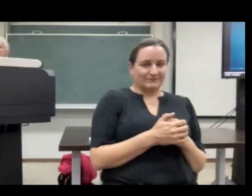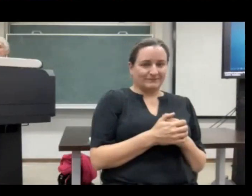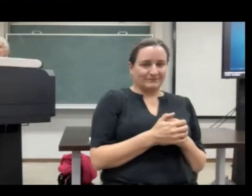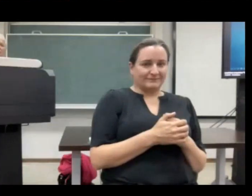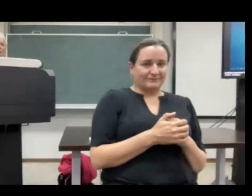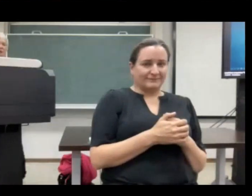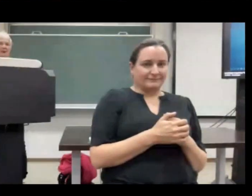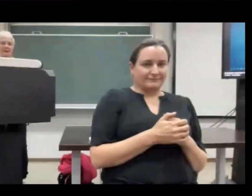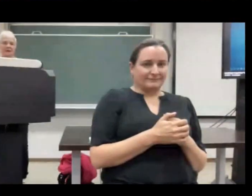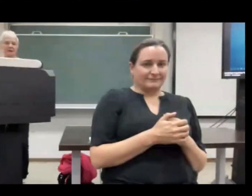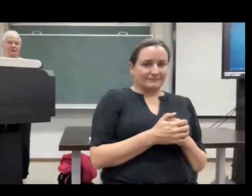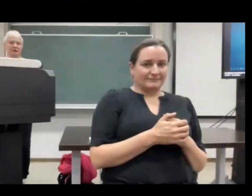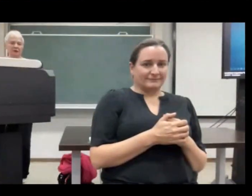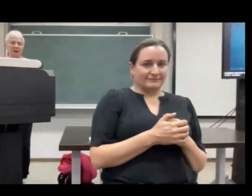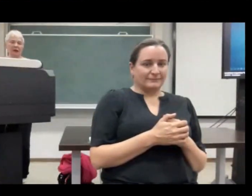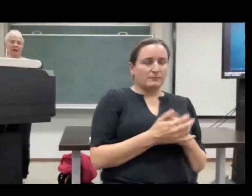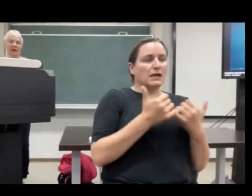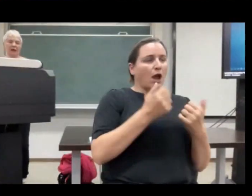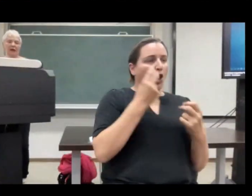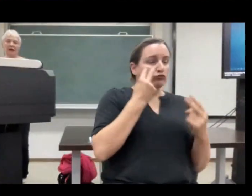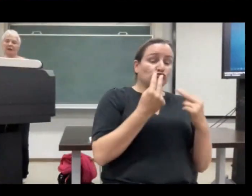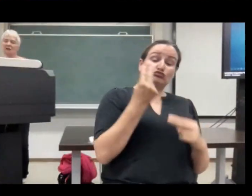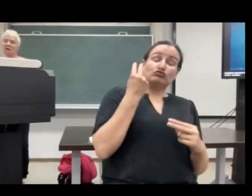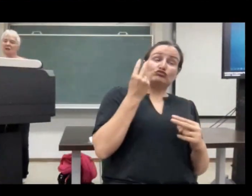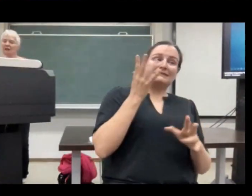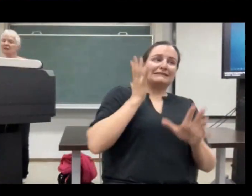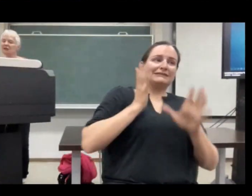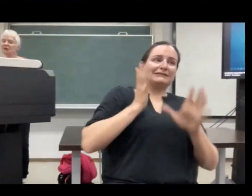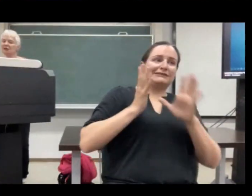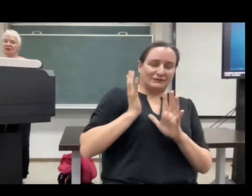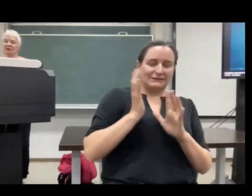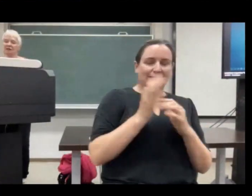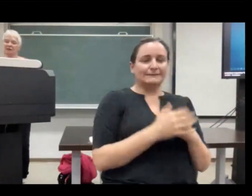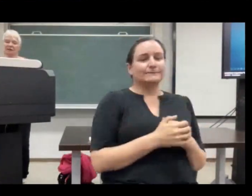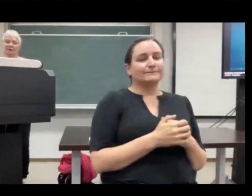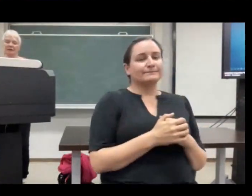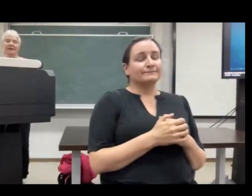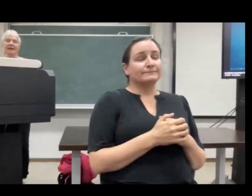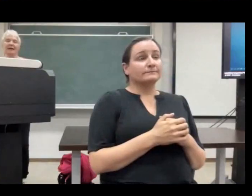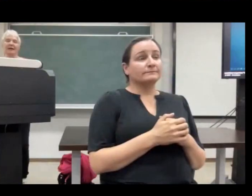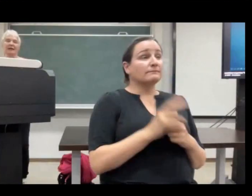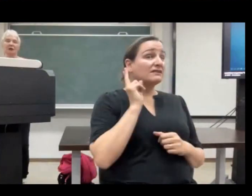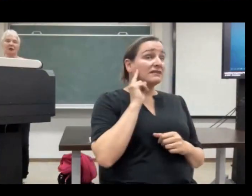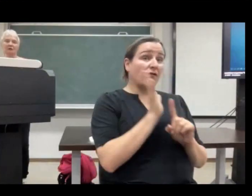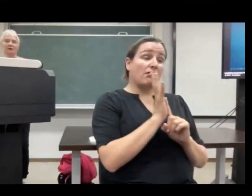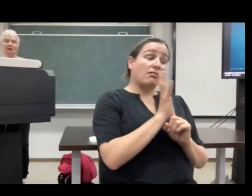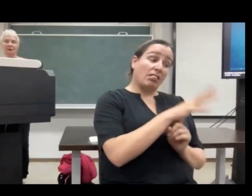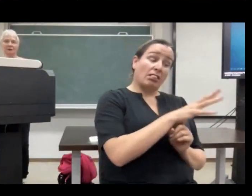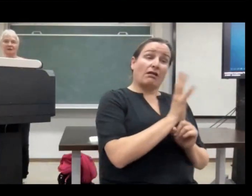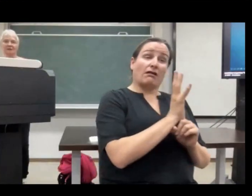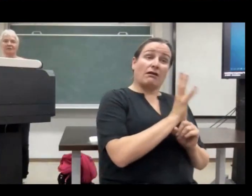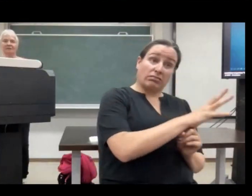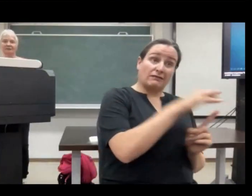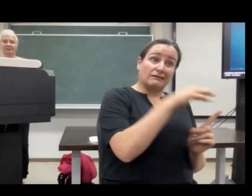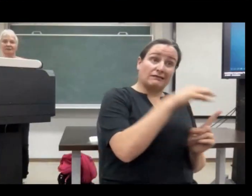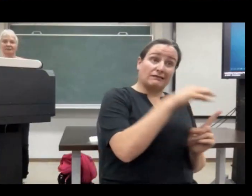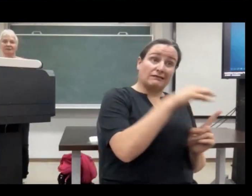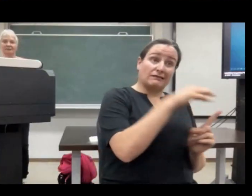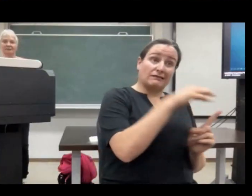Taking a bit of a historical perspective, discrimination against deaf people is an age-old